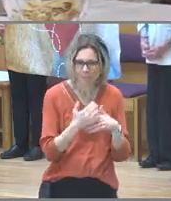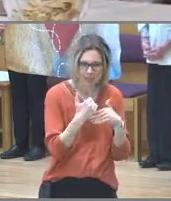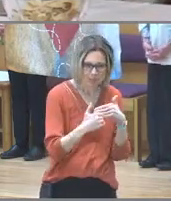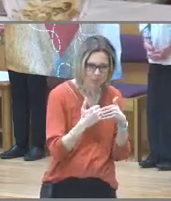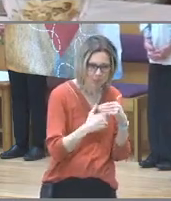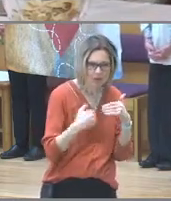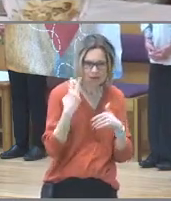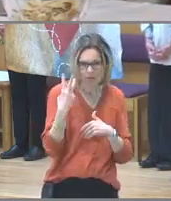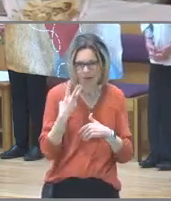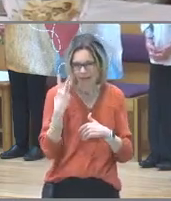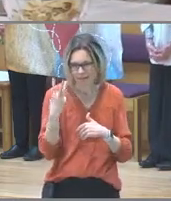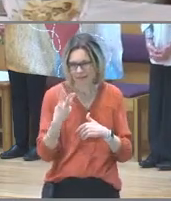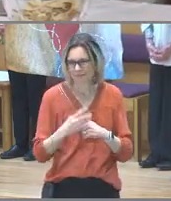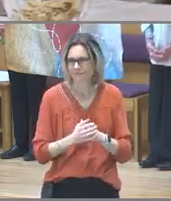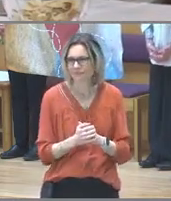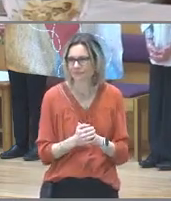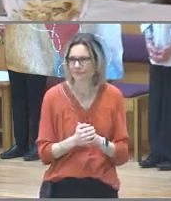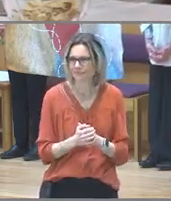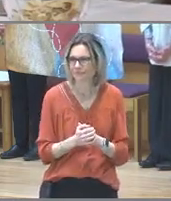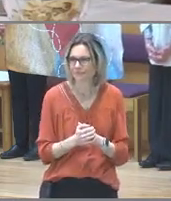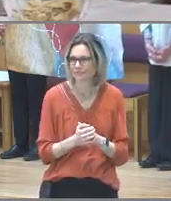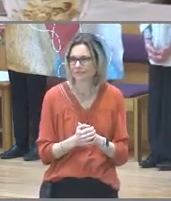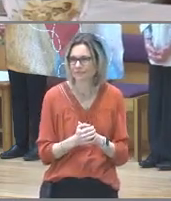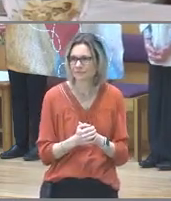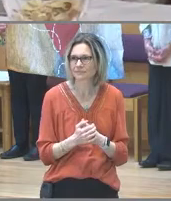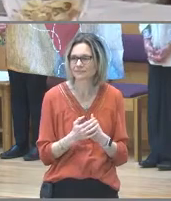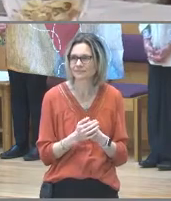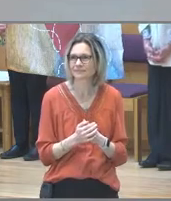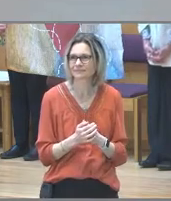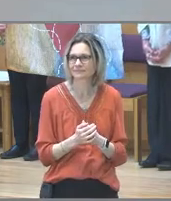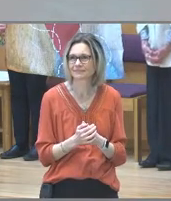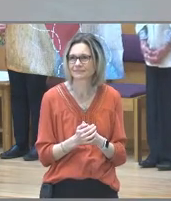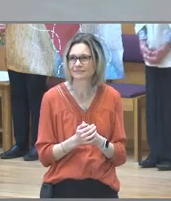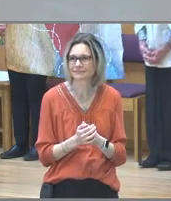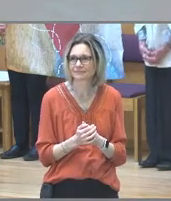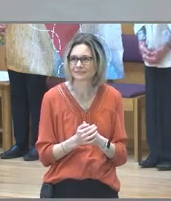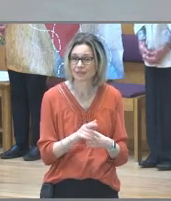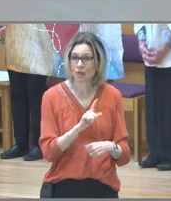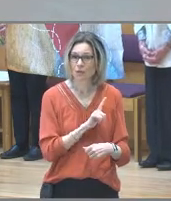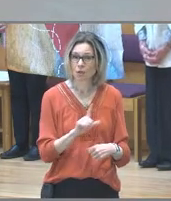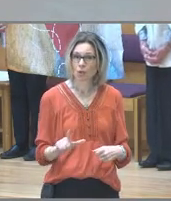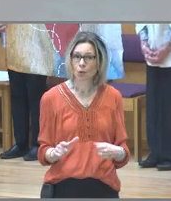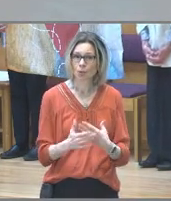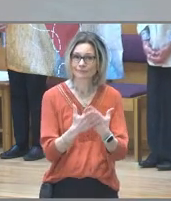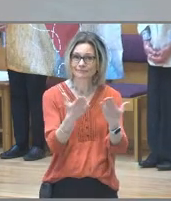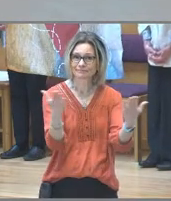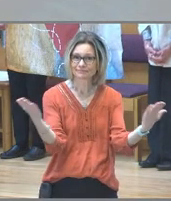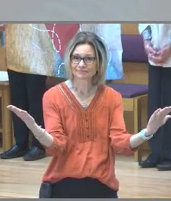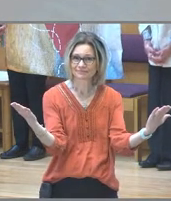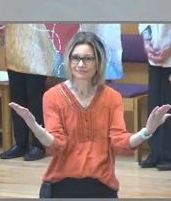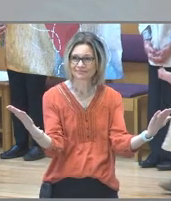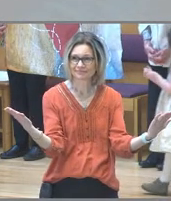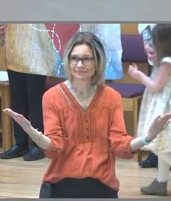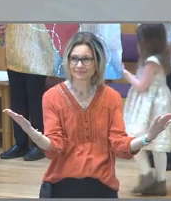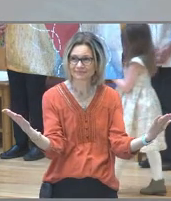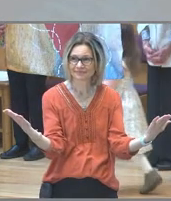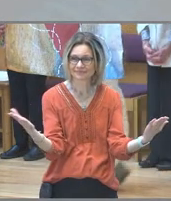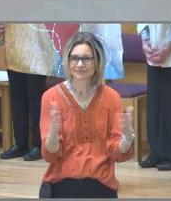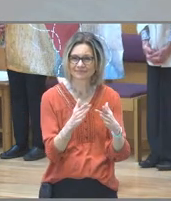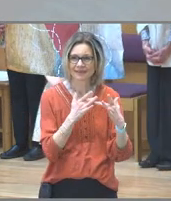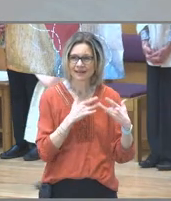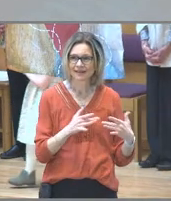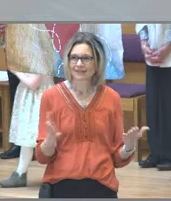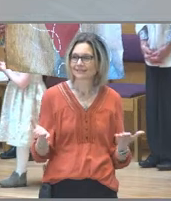wine. Yeah, okay, well, let's begin. The Lord be with you. And also with you. Lift up your